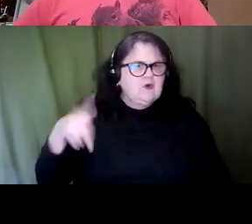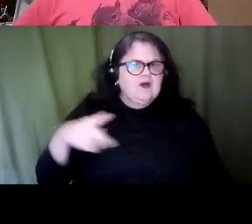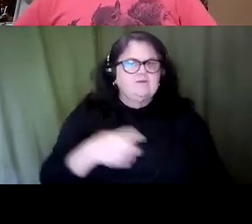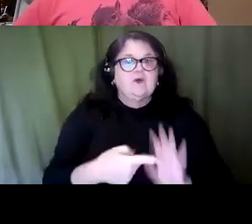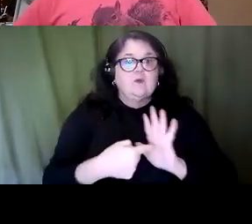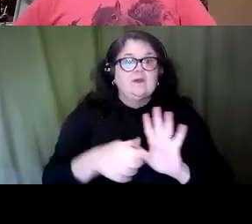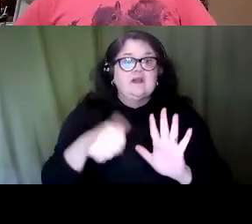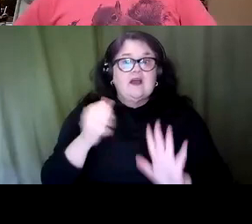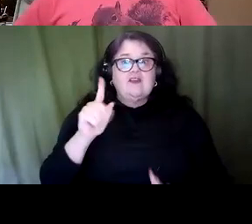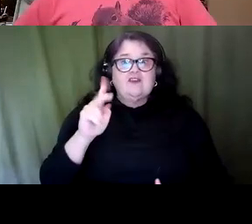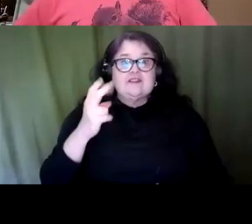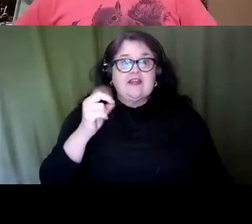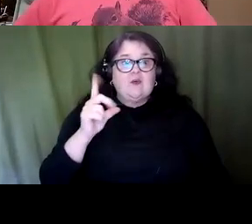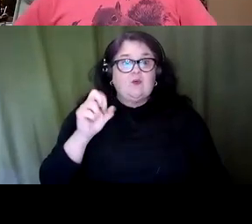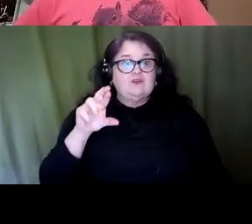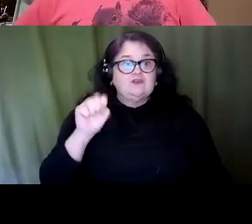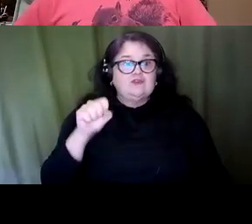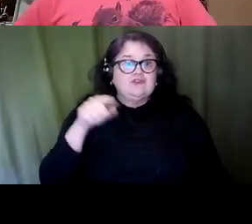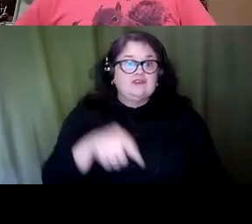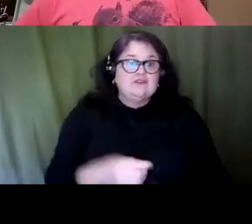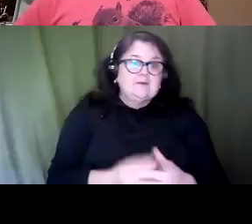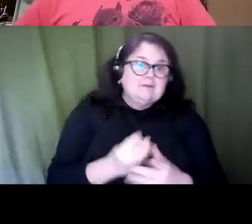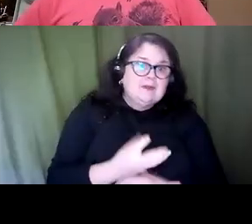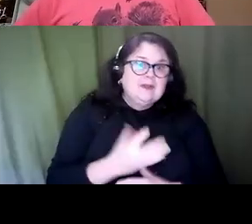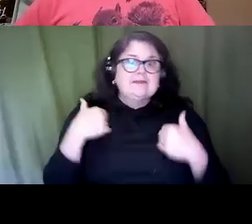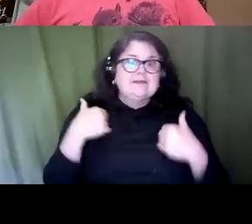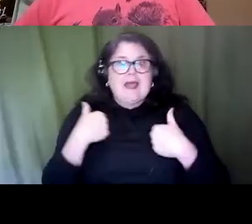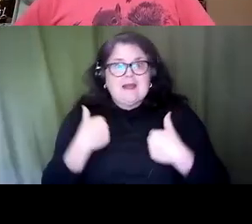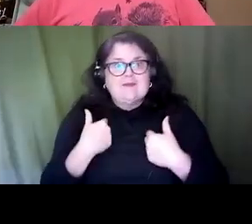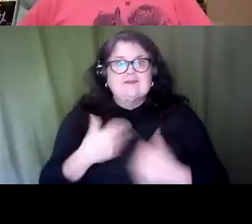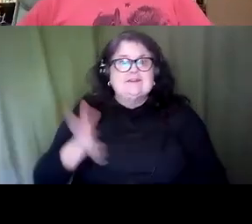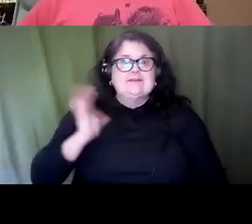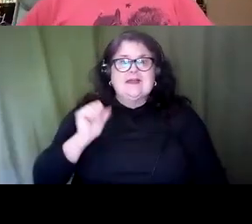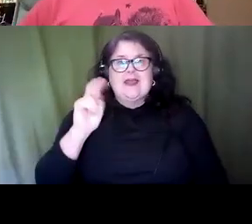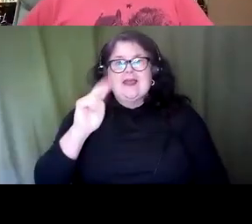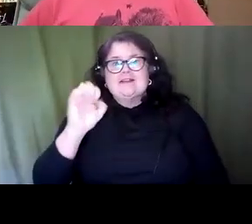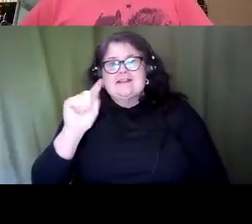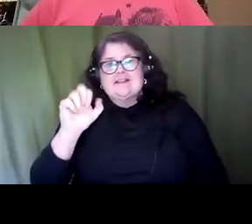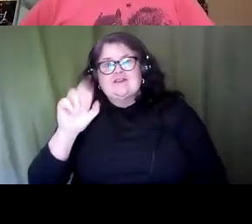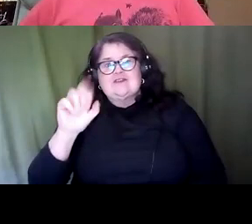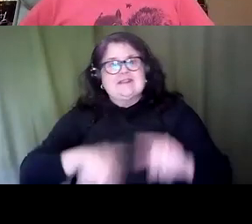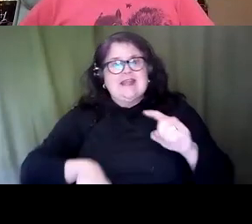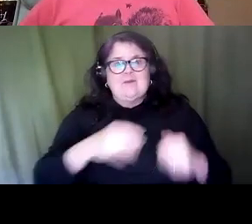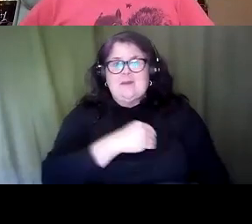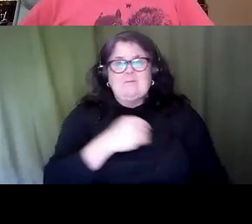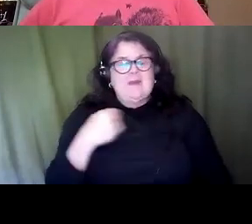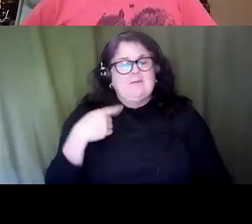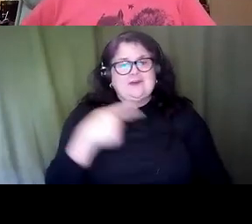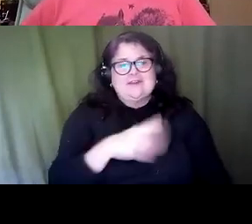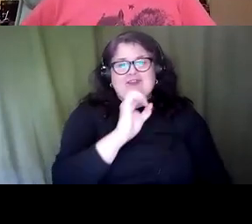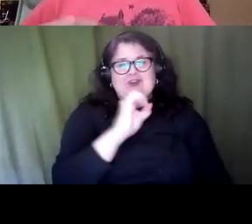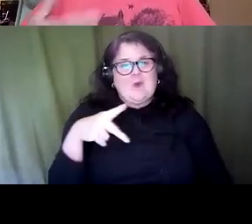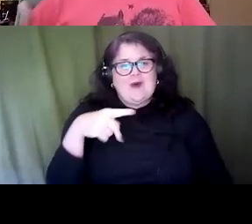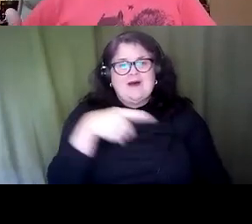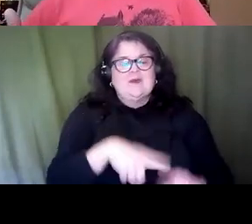Representing other stakeholders, the plants and the animals and the ancestors can't necessarily be members of a cooperative, but you could